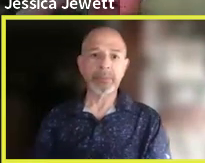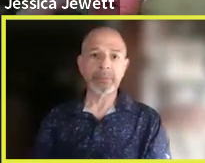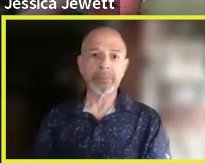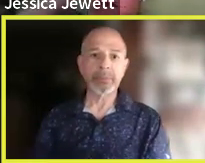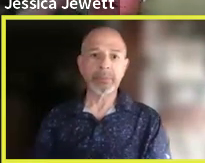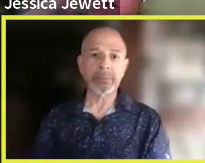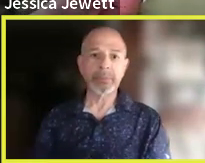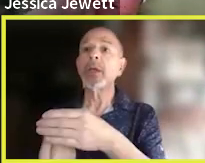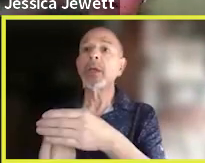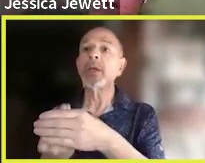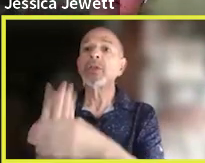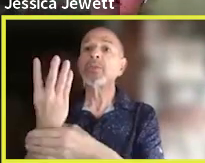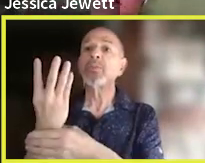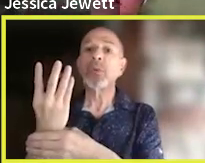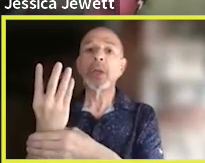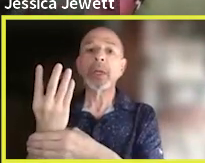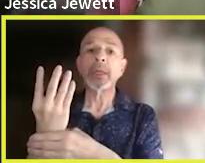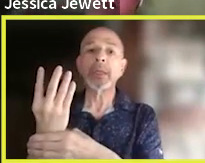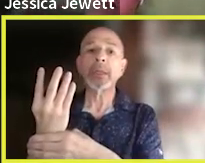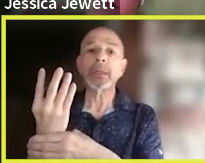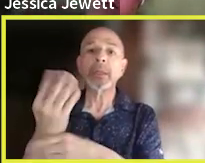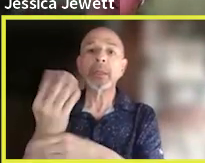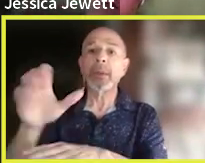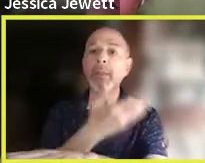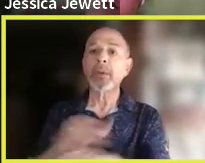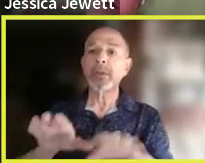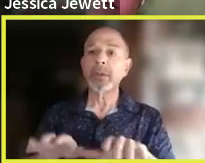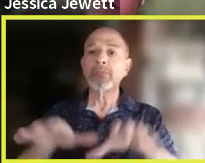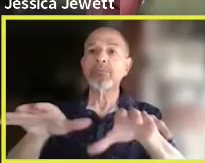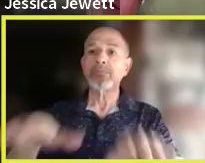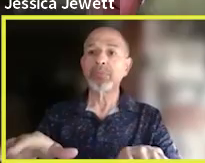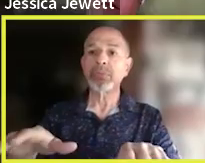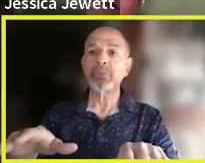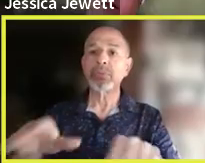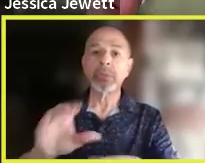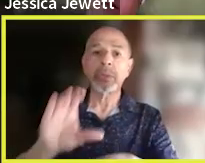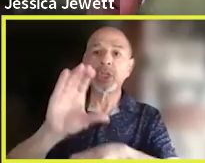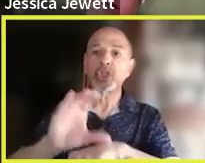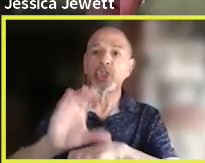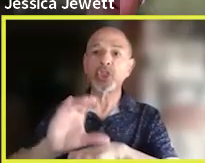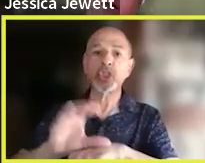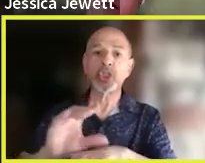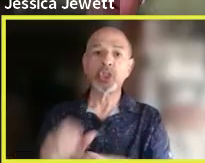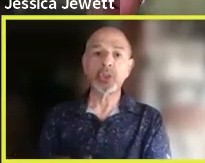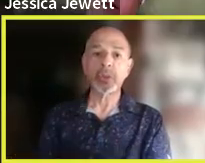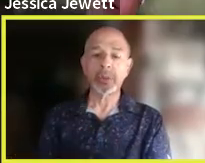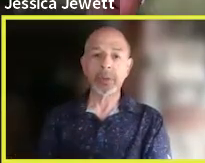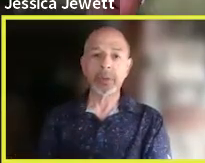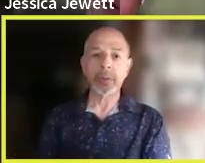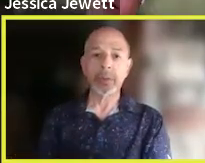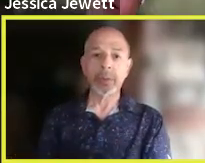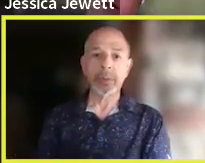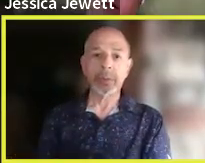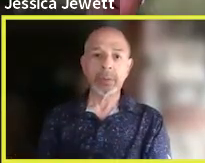chorus concert this weekend at Wakefield Baptist Church with Gear Production. I don't know how many people have heard of